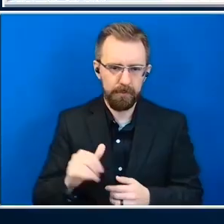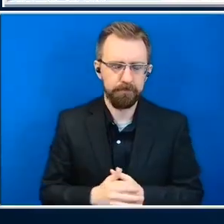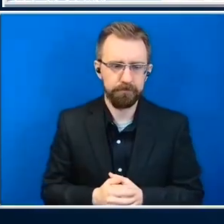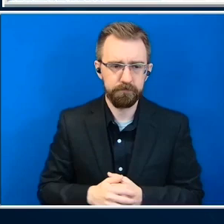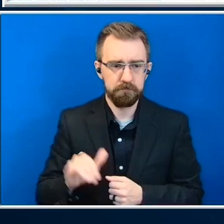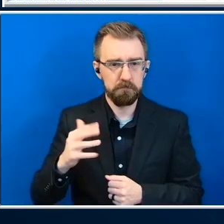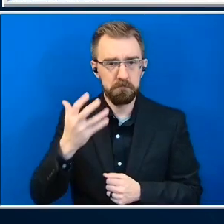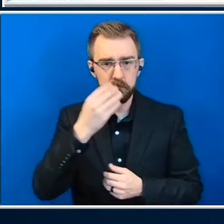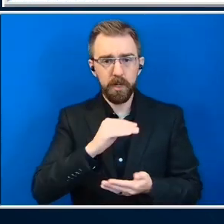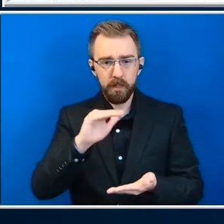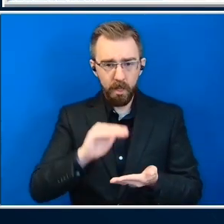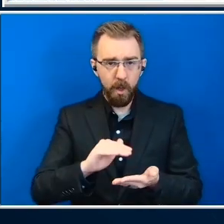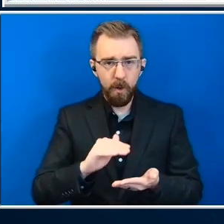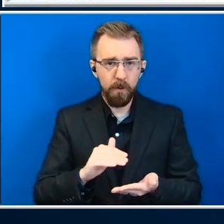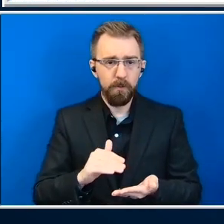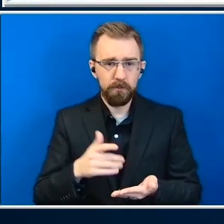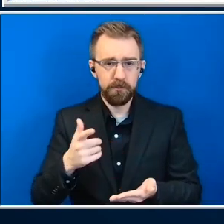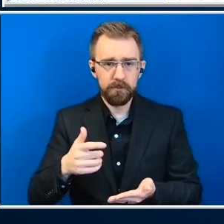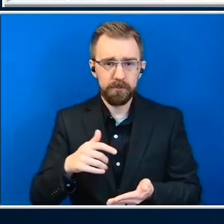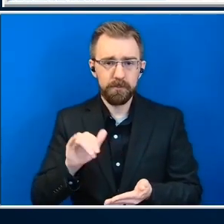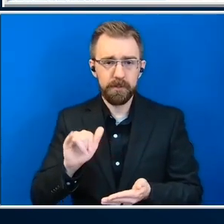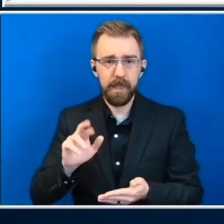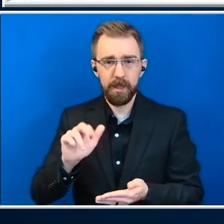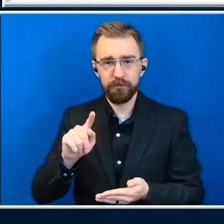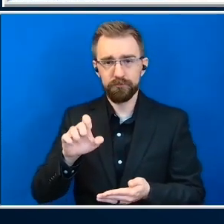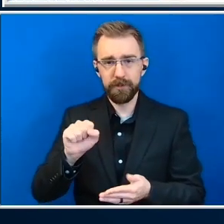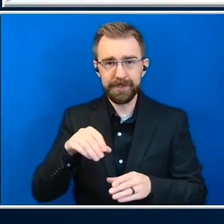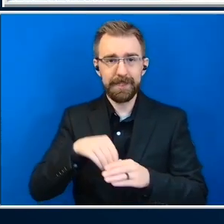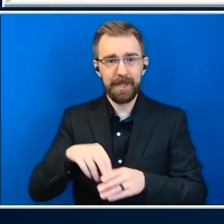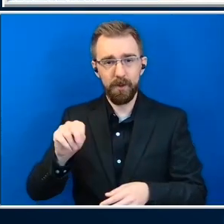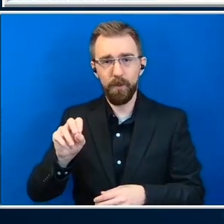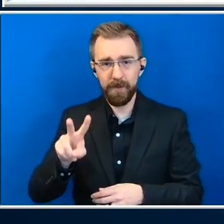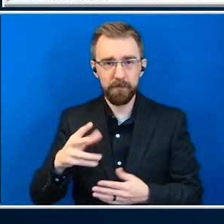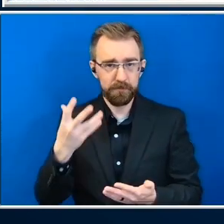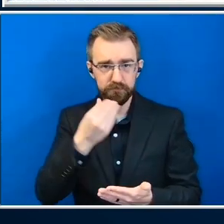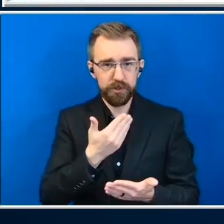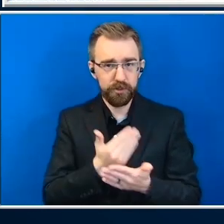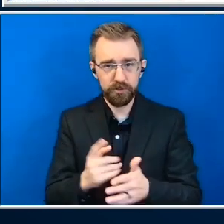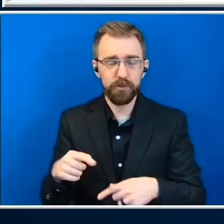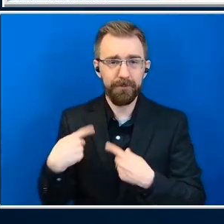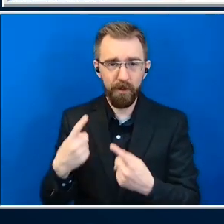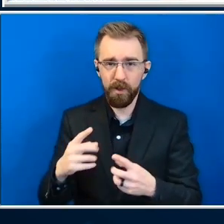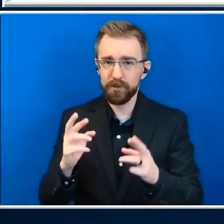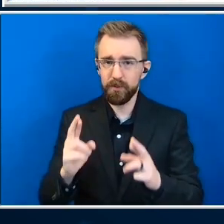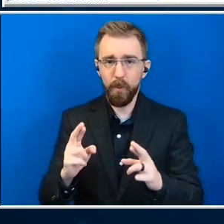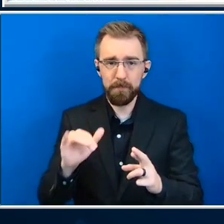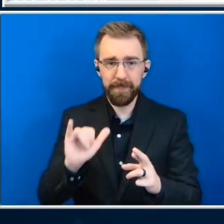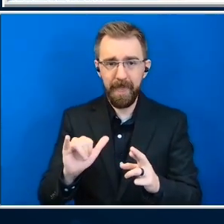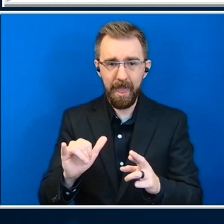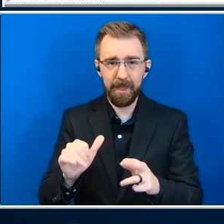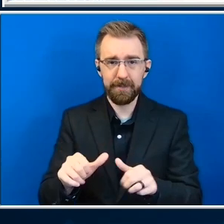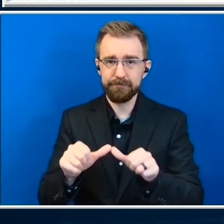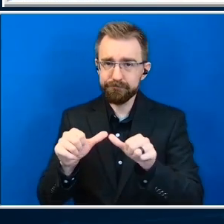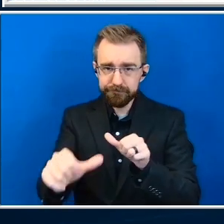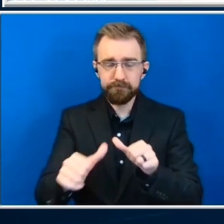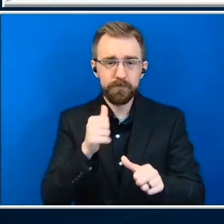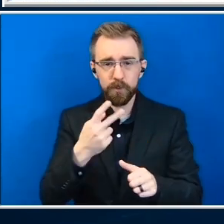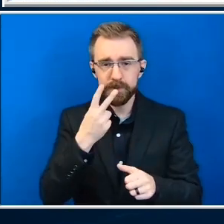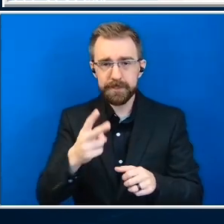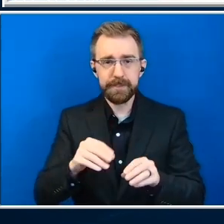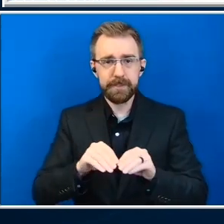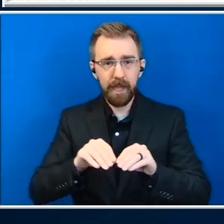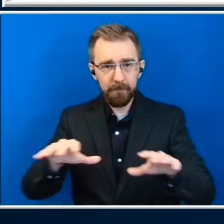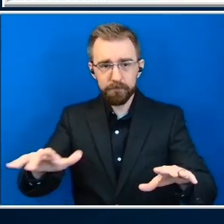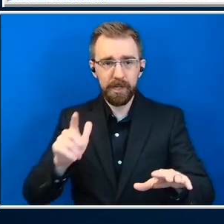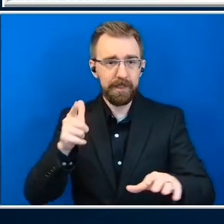to where you are, where it's in November, and we're doing well thus far. Let's just hope that that holds the line and we don't see an outbreak a little later in the year. But so far,